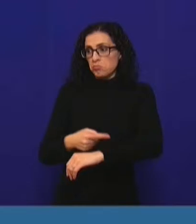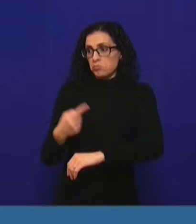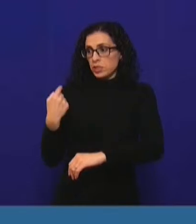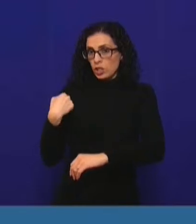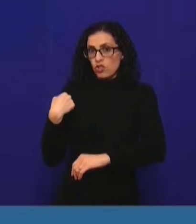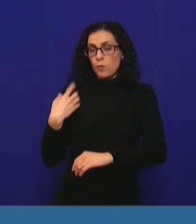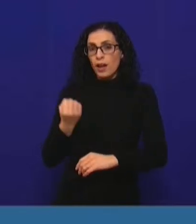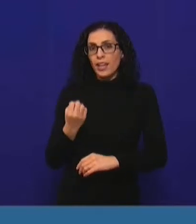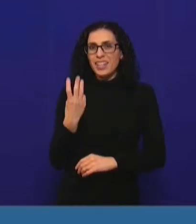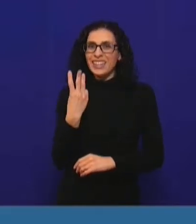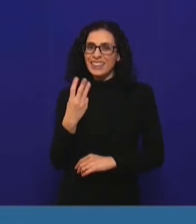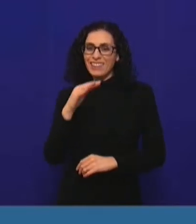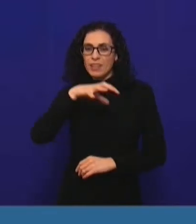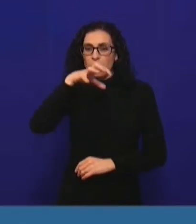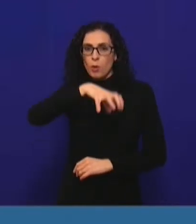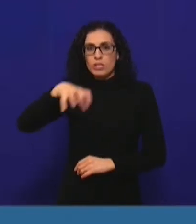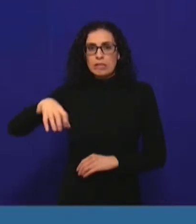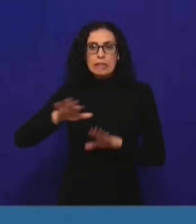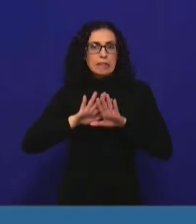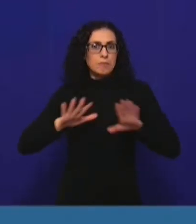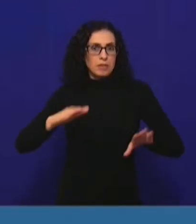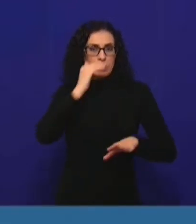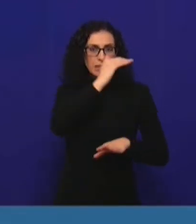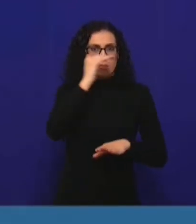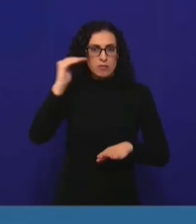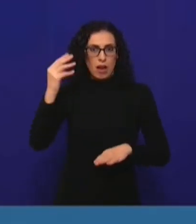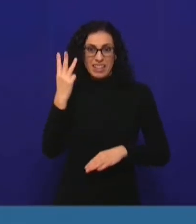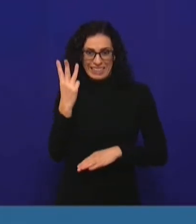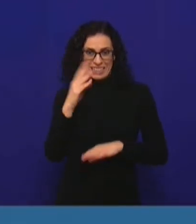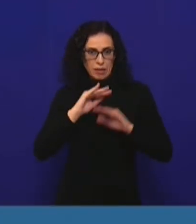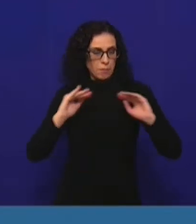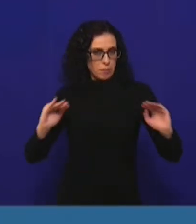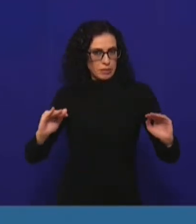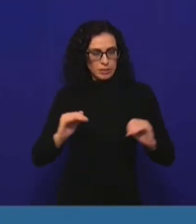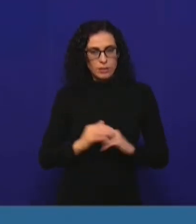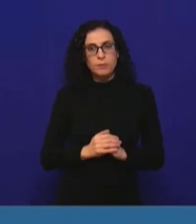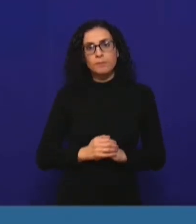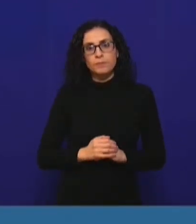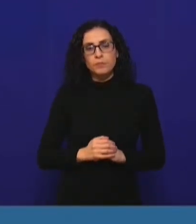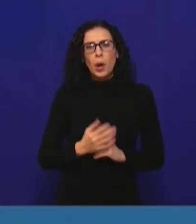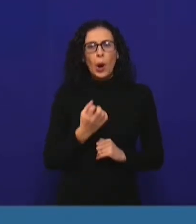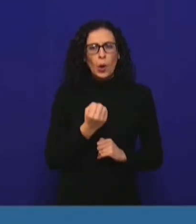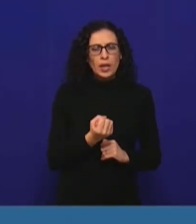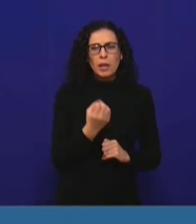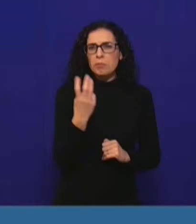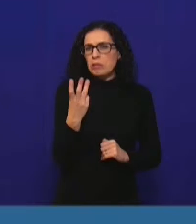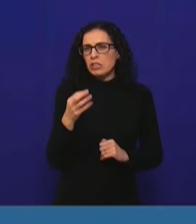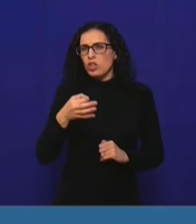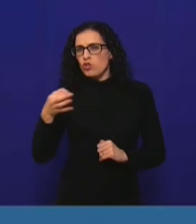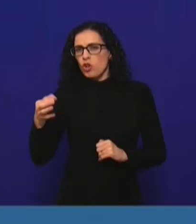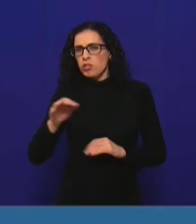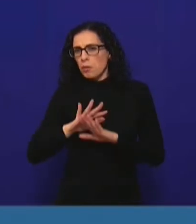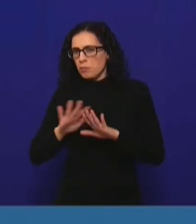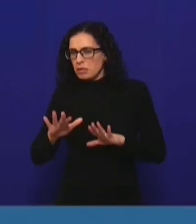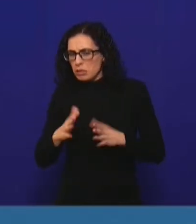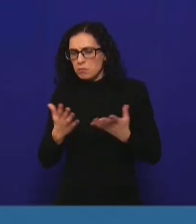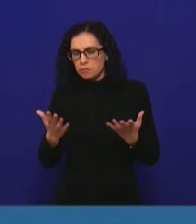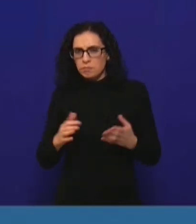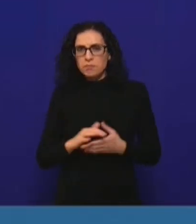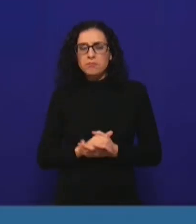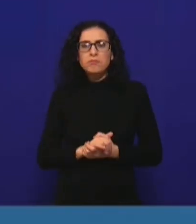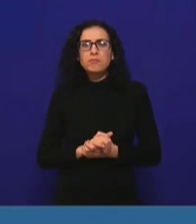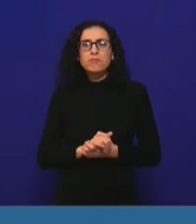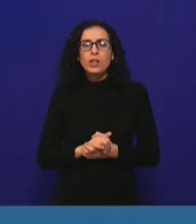djar tal-anzjani li kellhom xi każijiet u l-massimu ta' każijiet f'dar minnhom kien ta' 3 każijiet ġodda u anka għandna